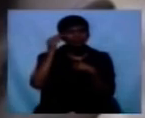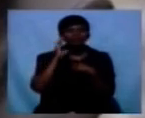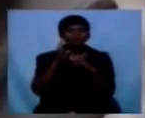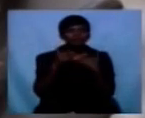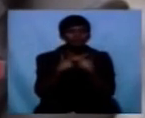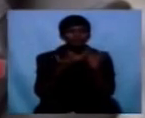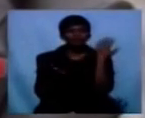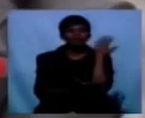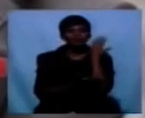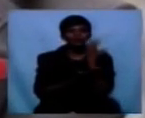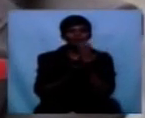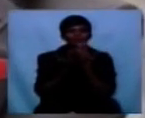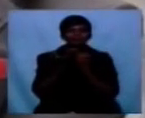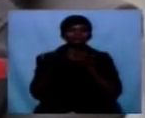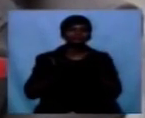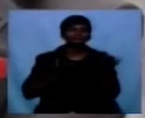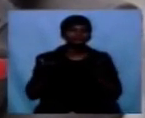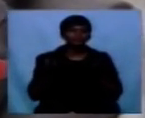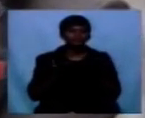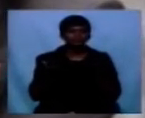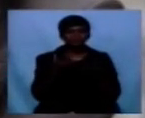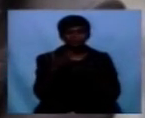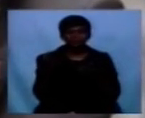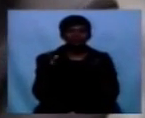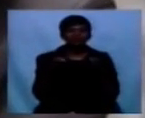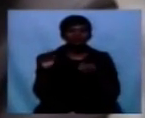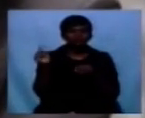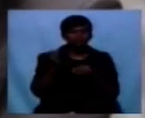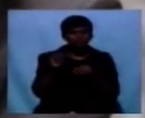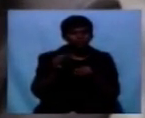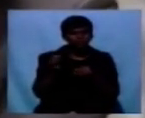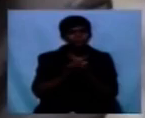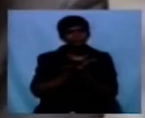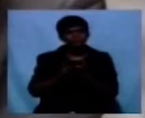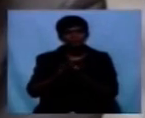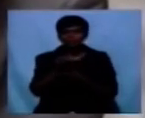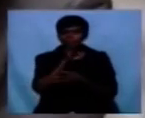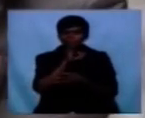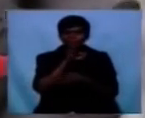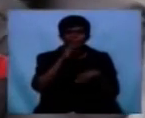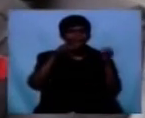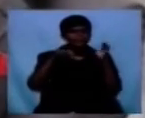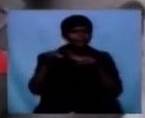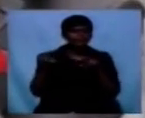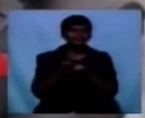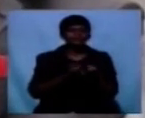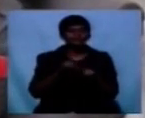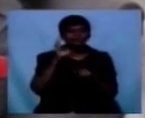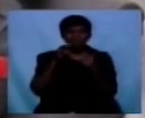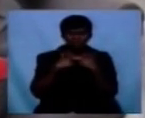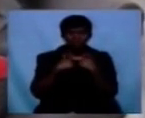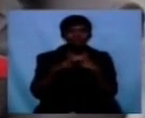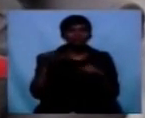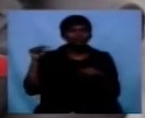have improved services to social amenities, things like sewer, road network, electricity and water. And they will have access